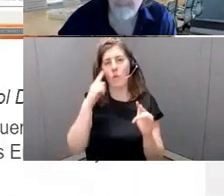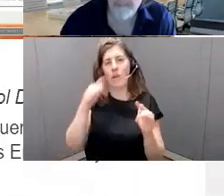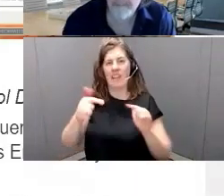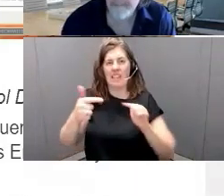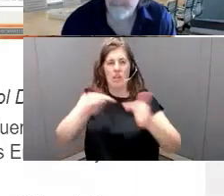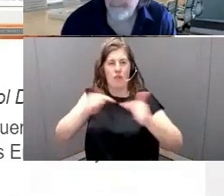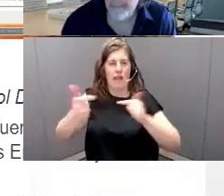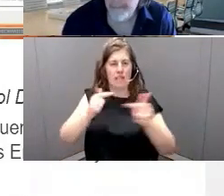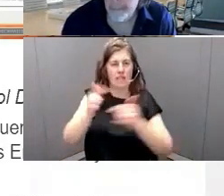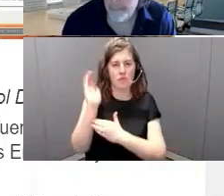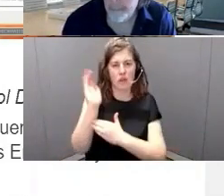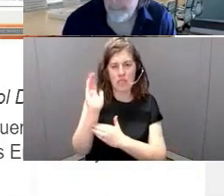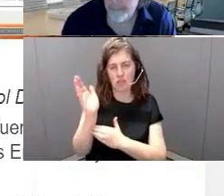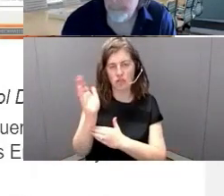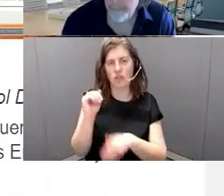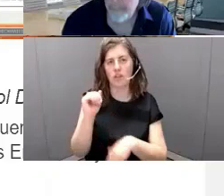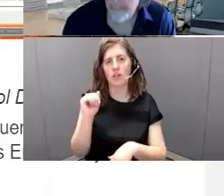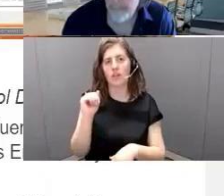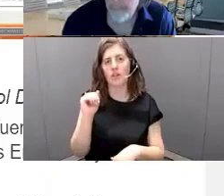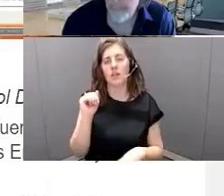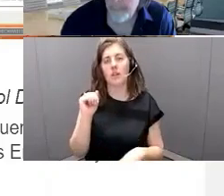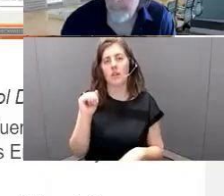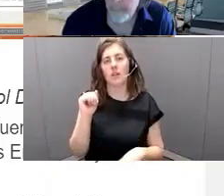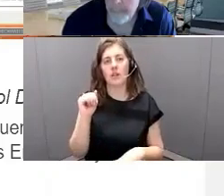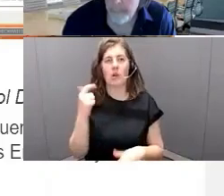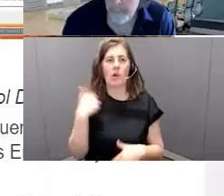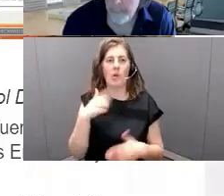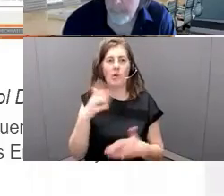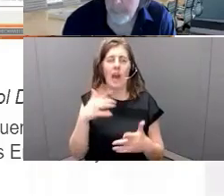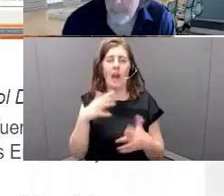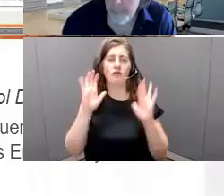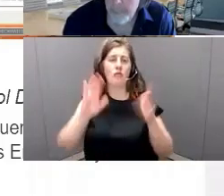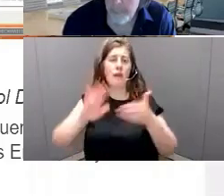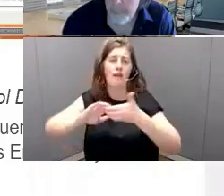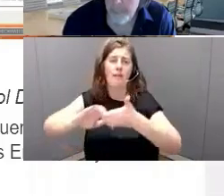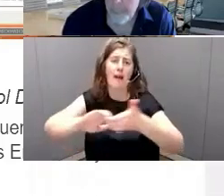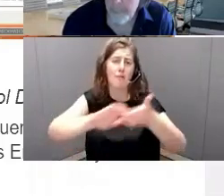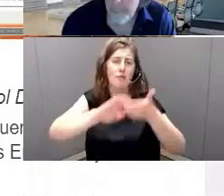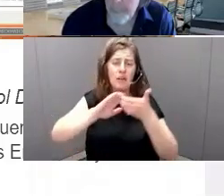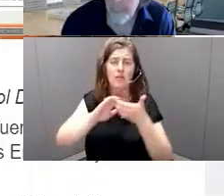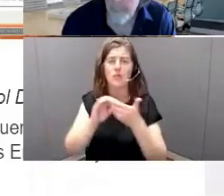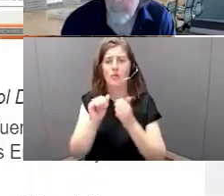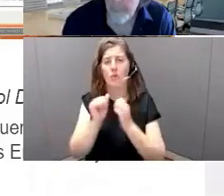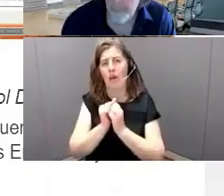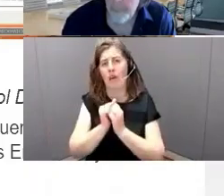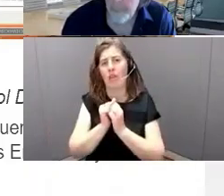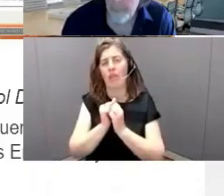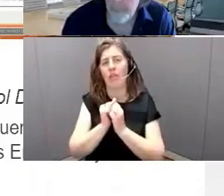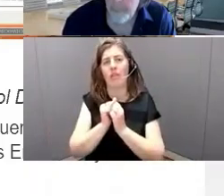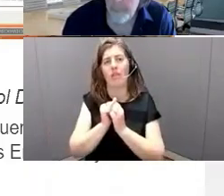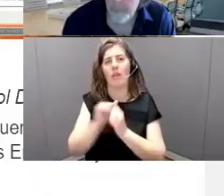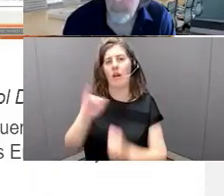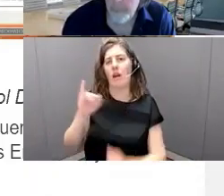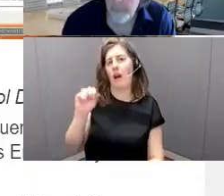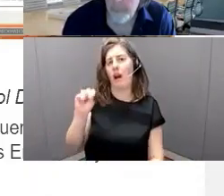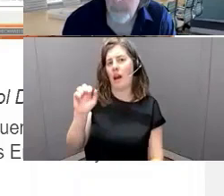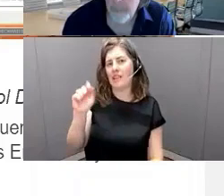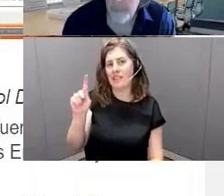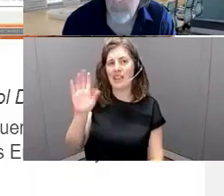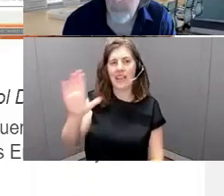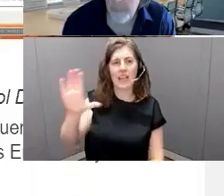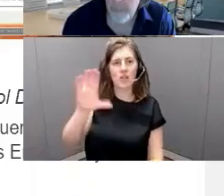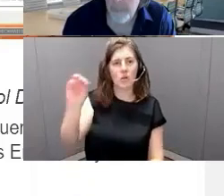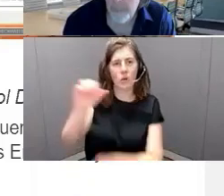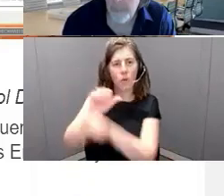interactive presentation, we just have great collaborators with the Isaac and his